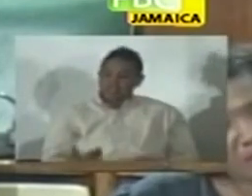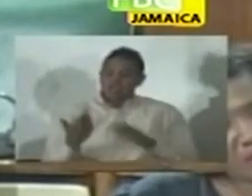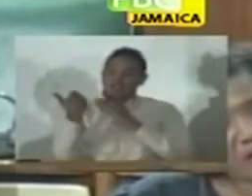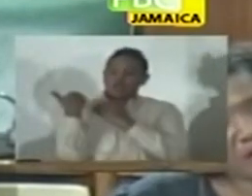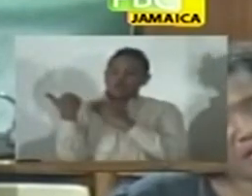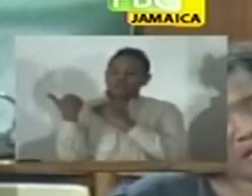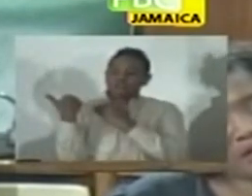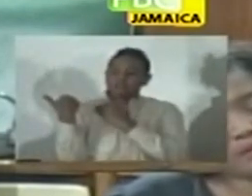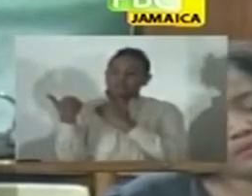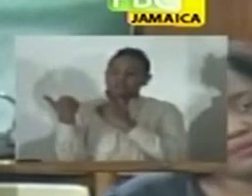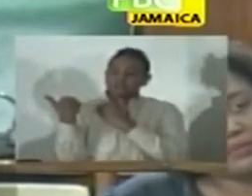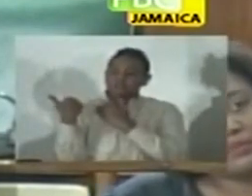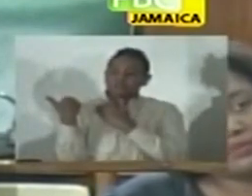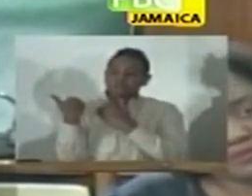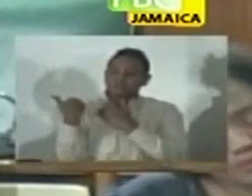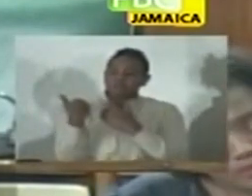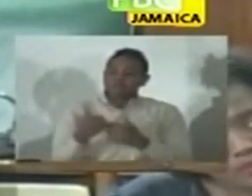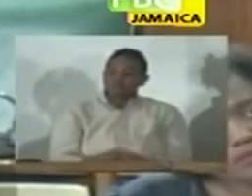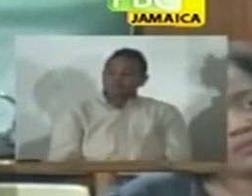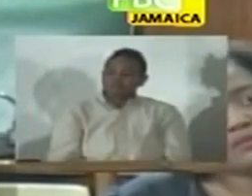accountability.